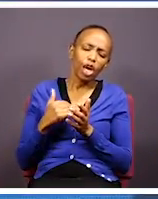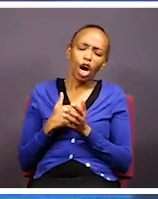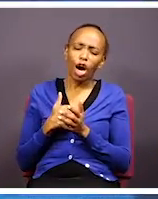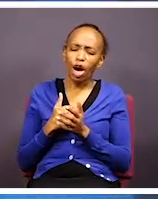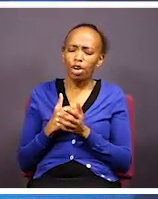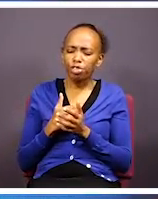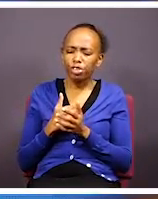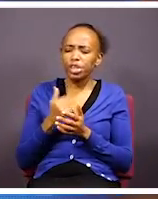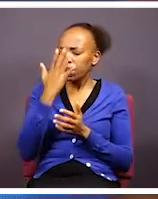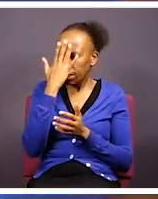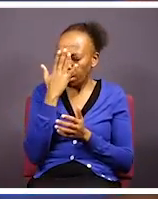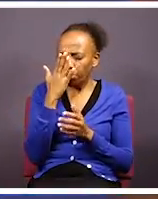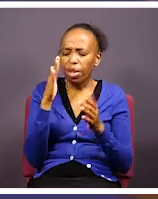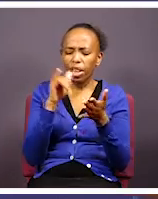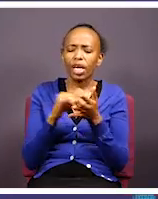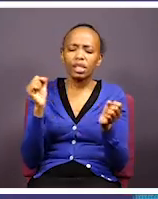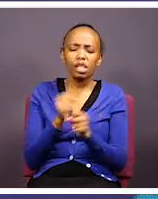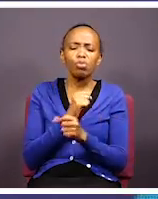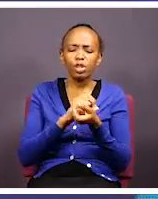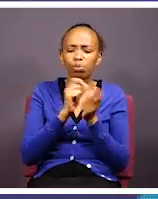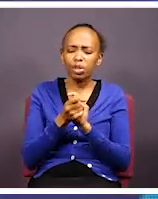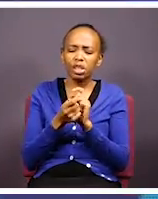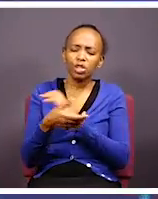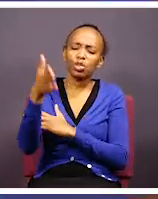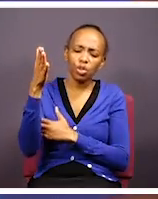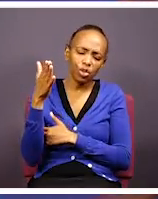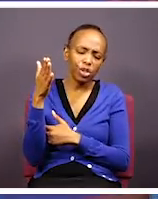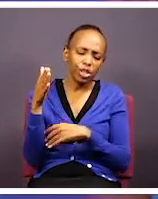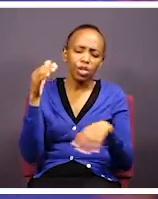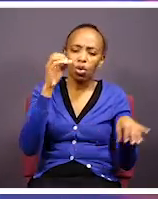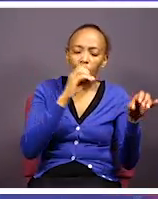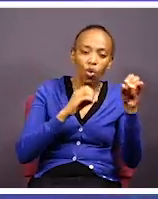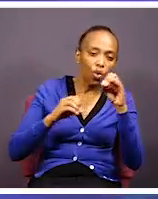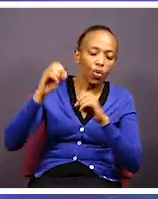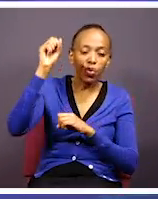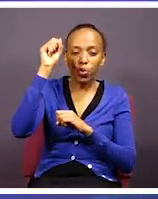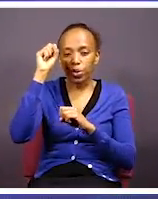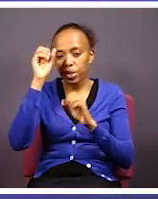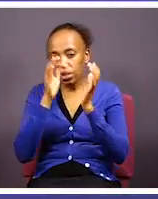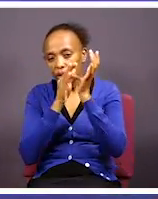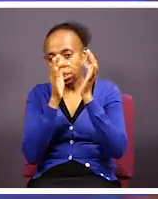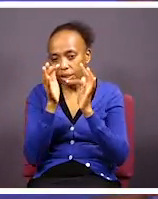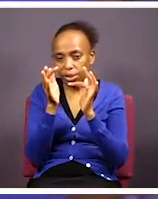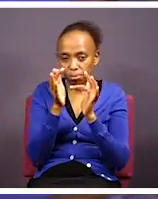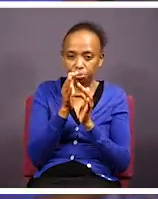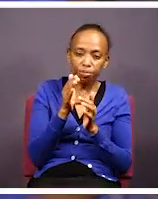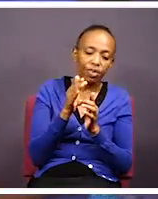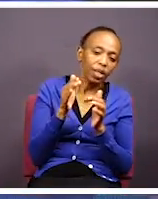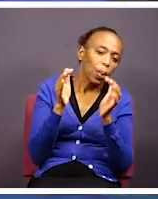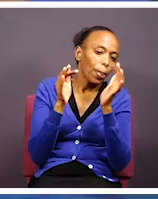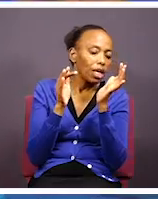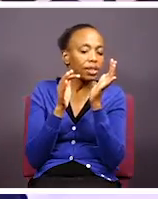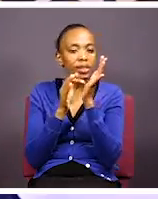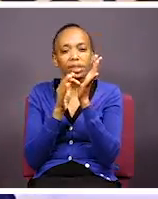no guilt there's no shame that you cannot change your god oh yes well here's the